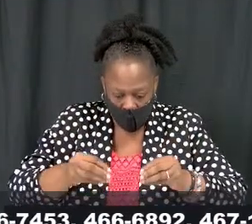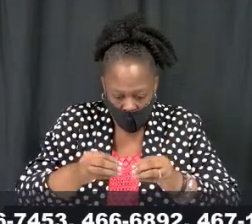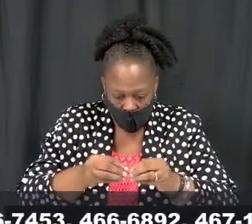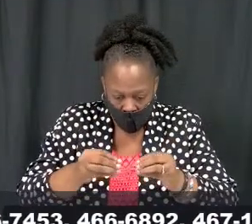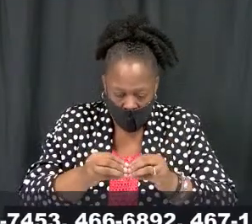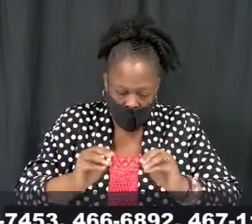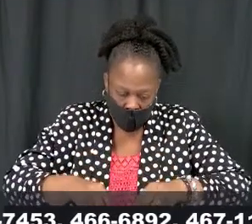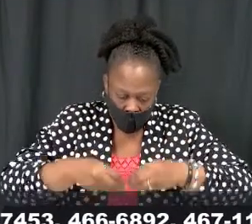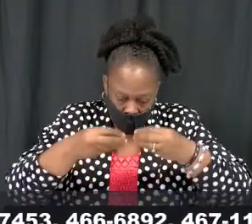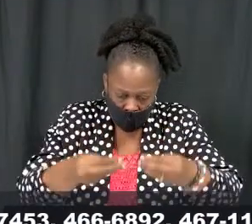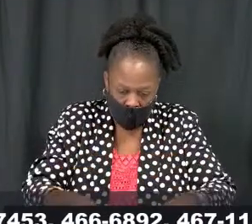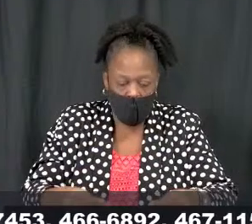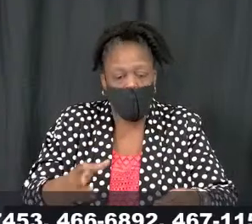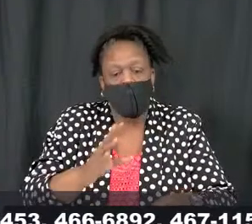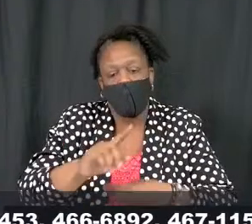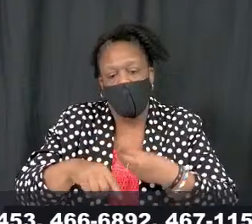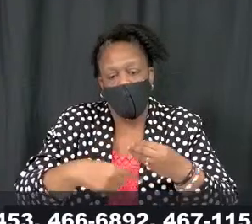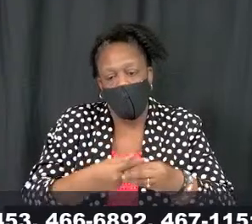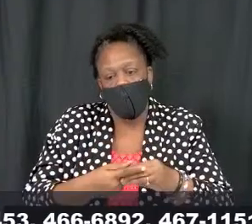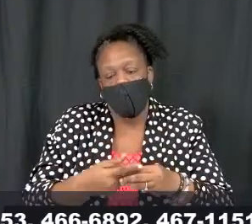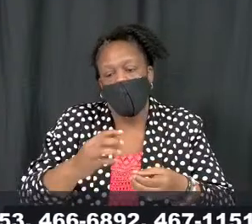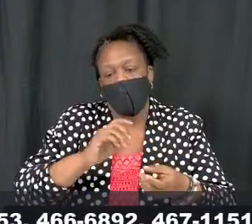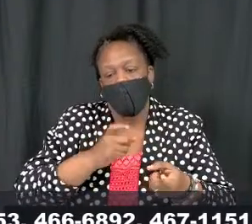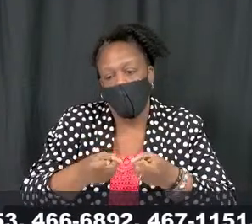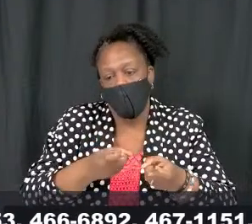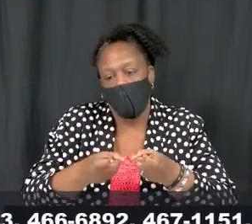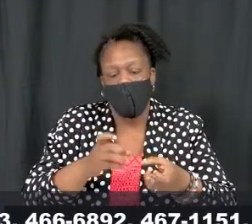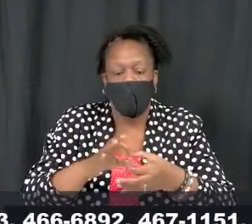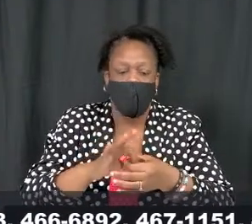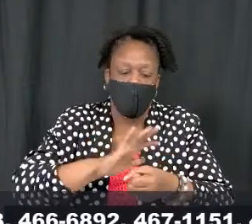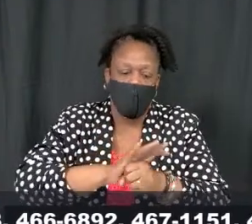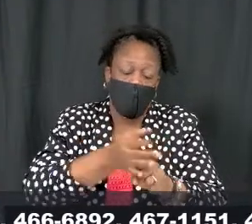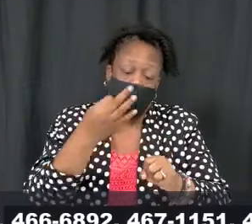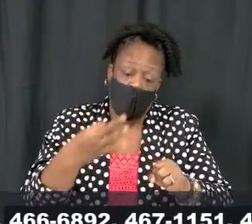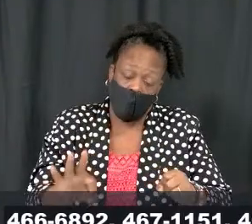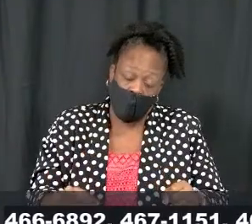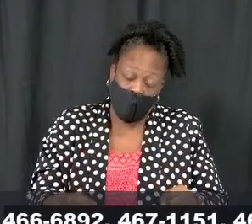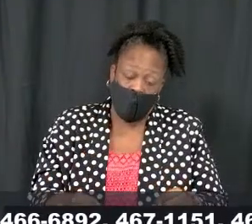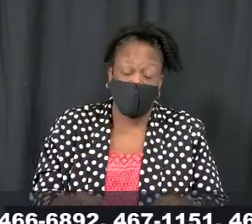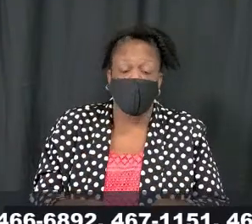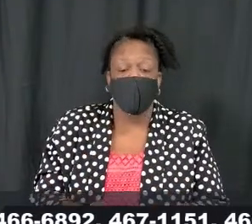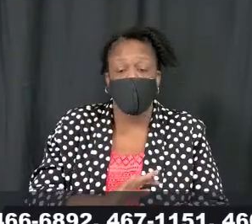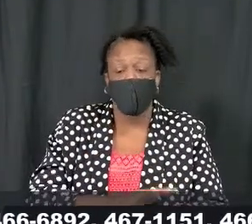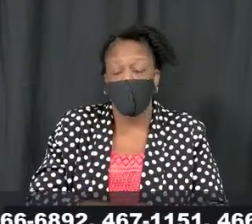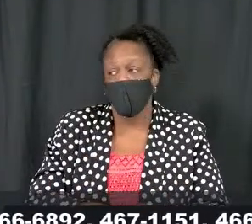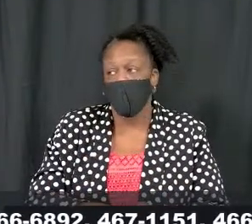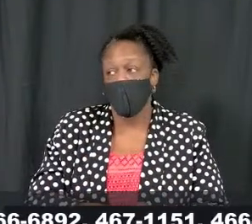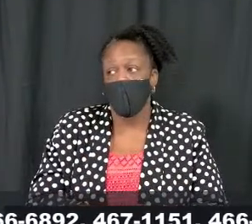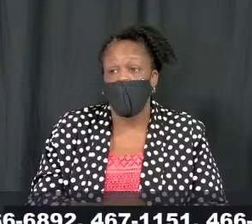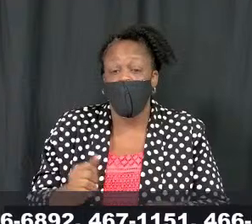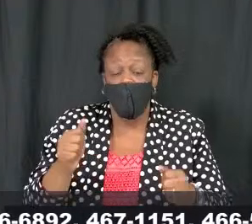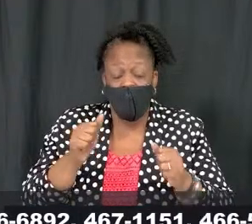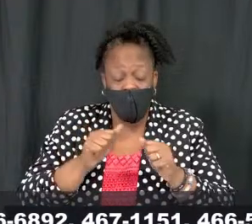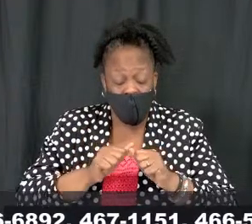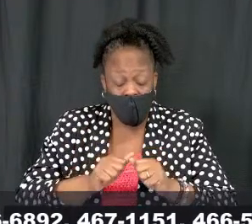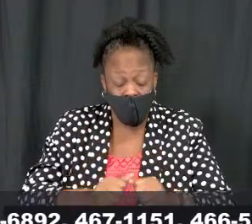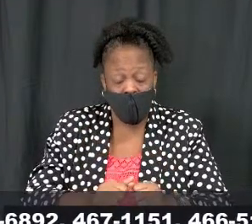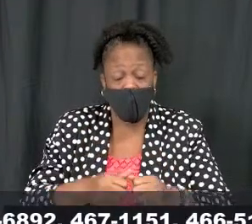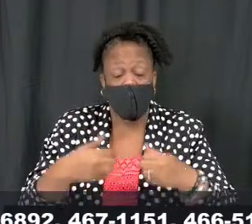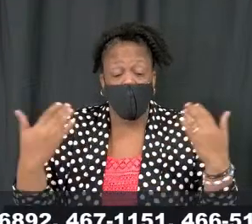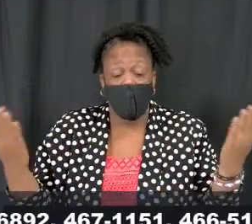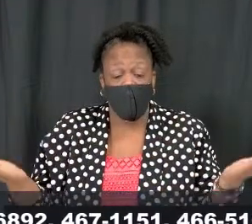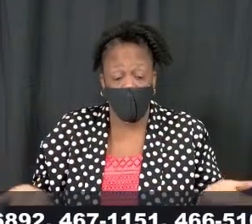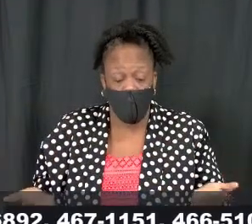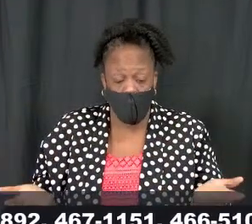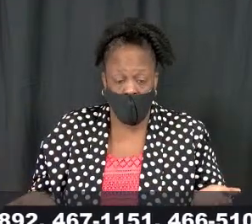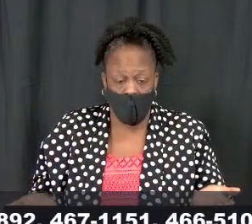Nevis with respect to the management of the COVID-19 pandemic, which is still with